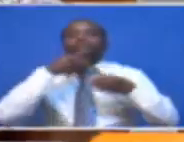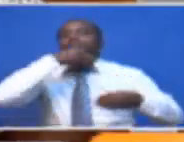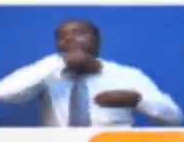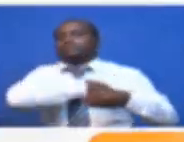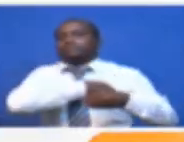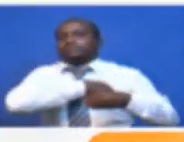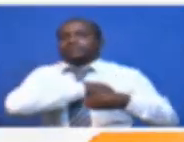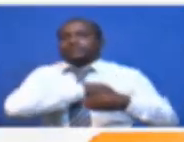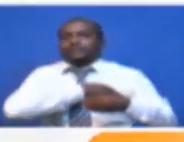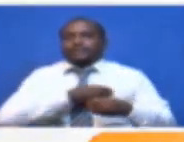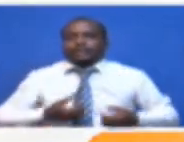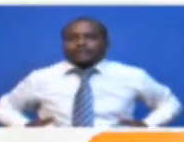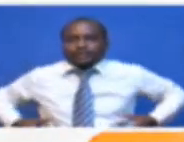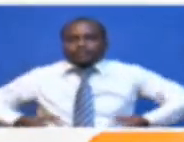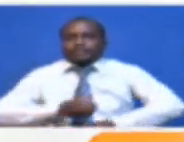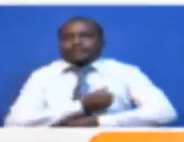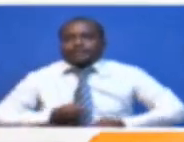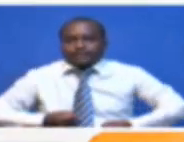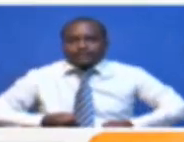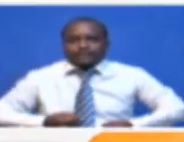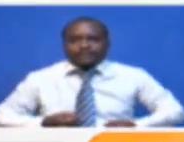belt.